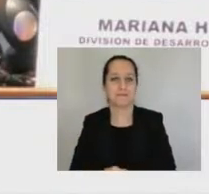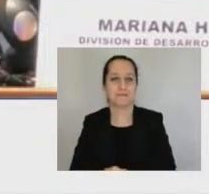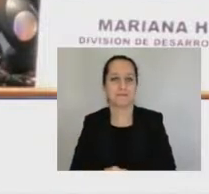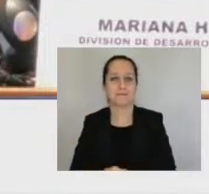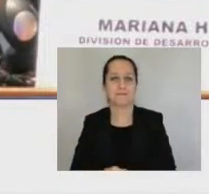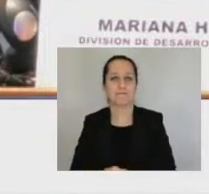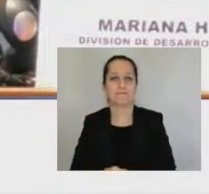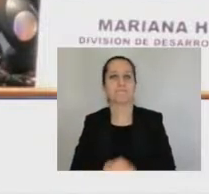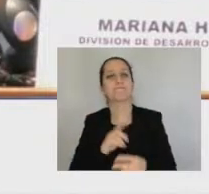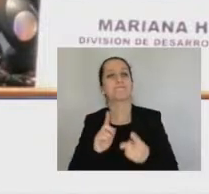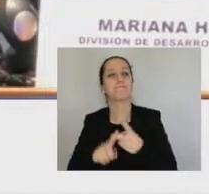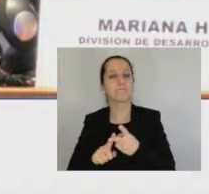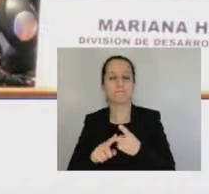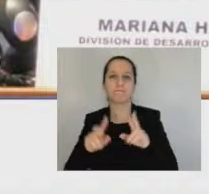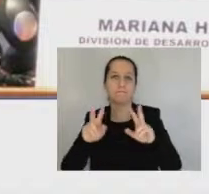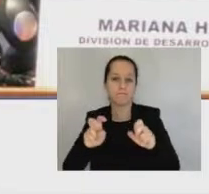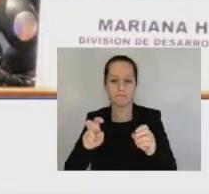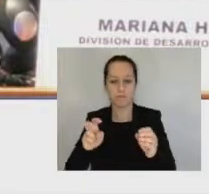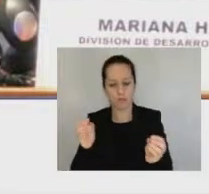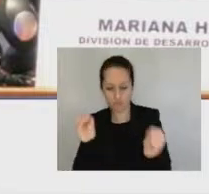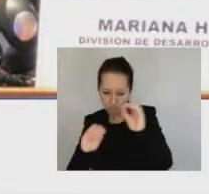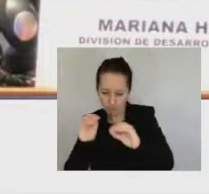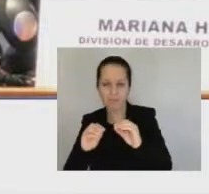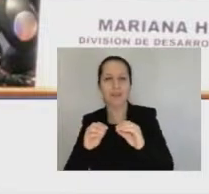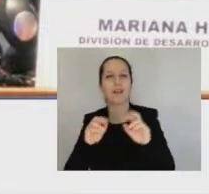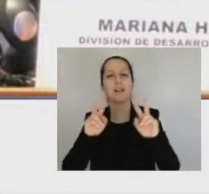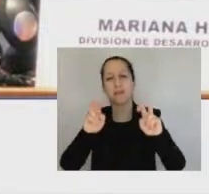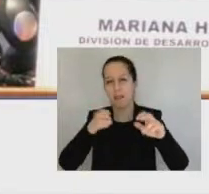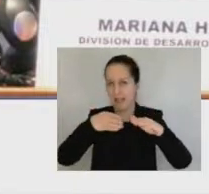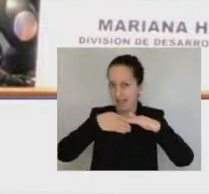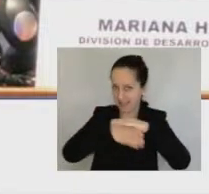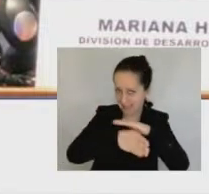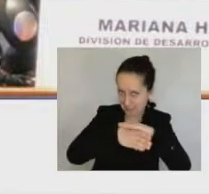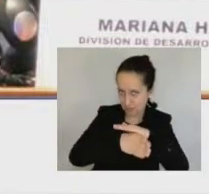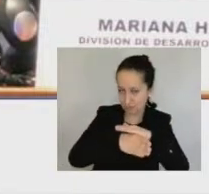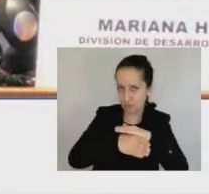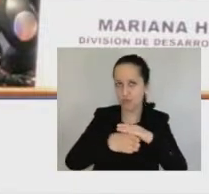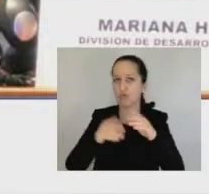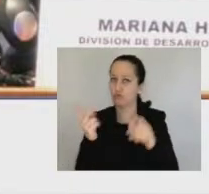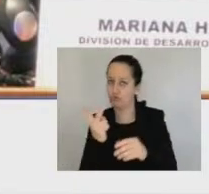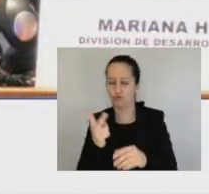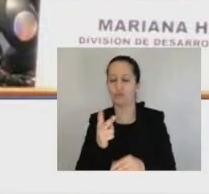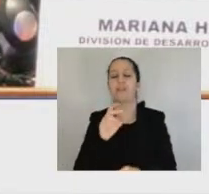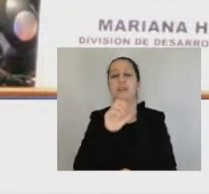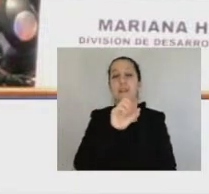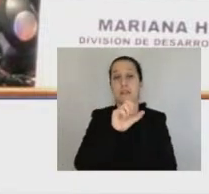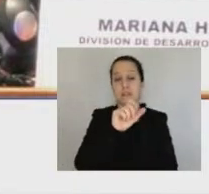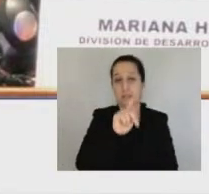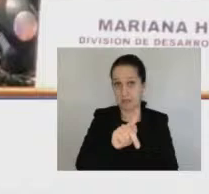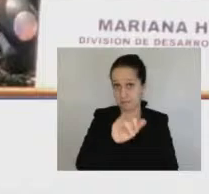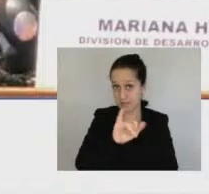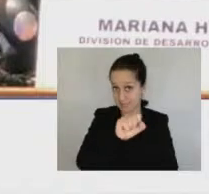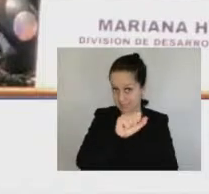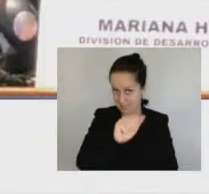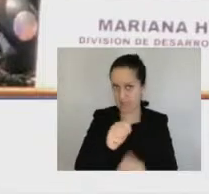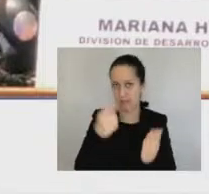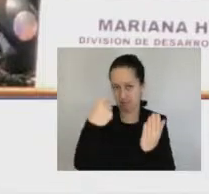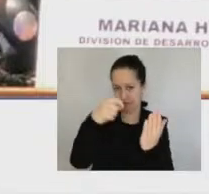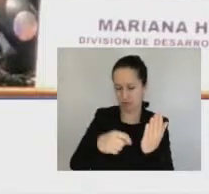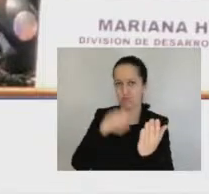Another limitation is that in looking at access that is matching pizza